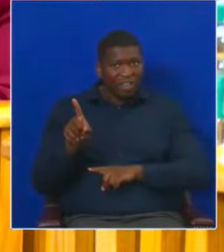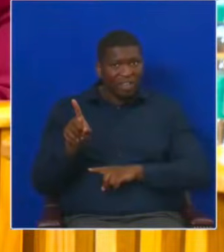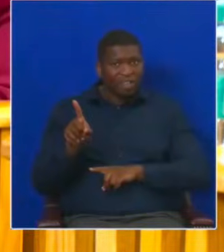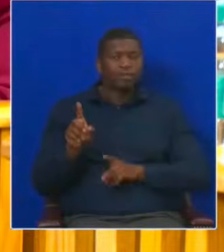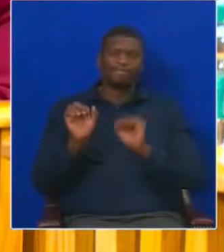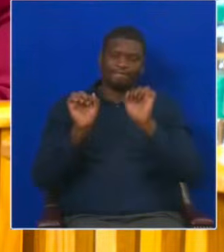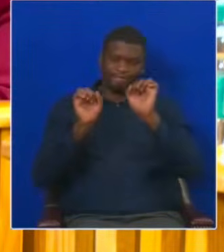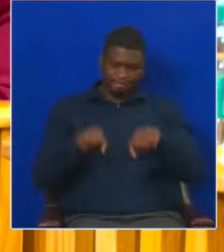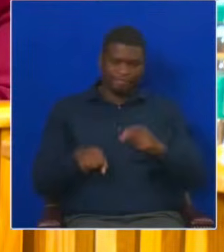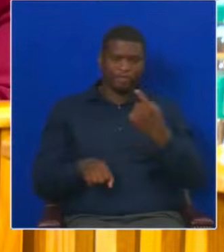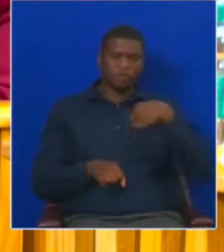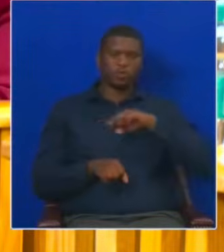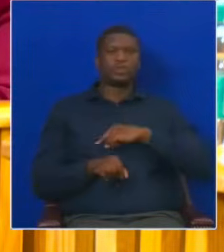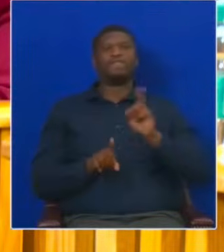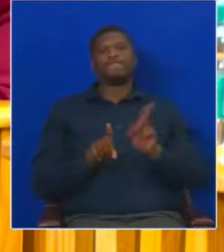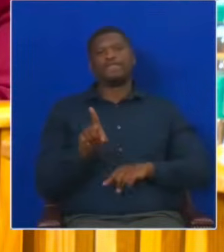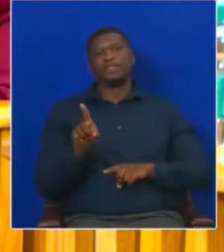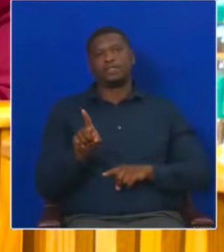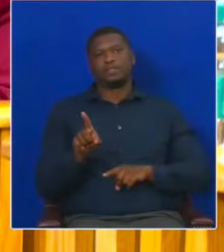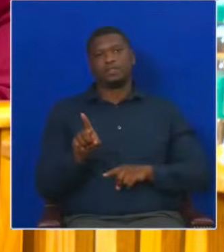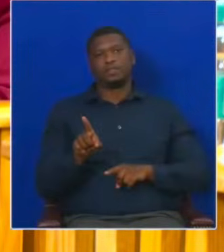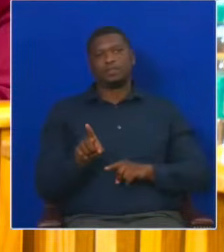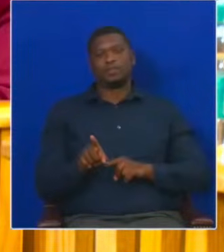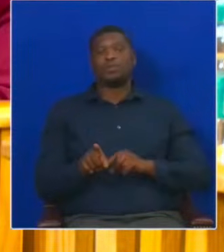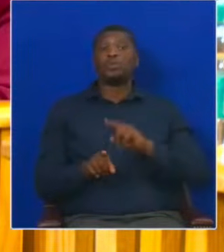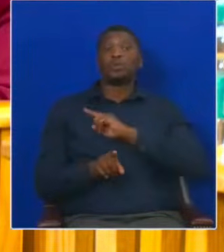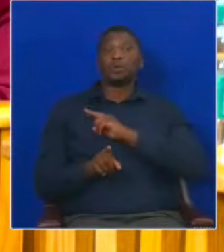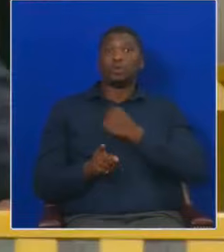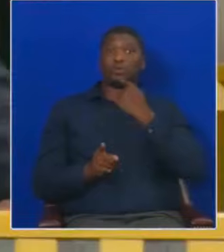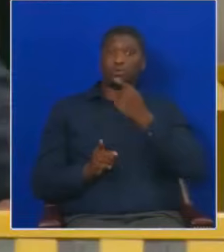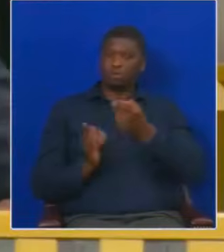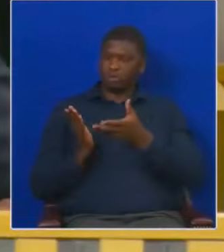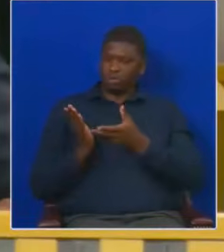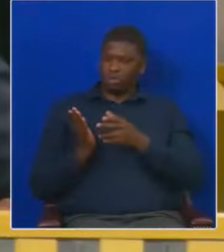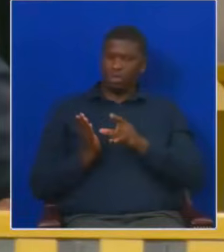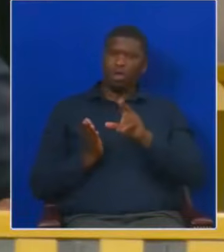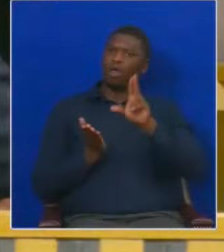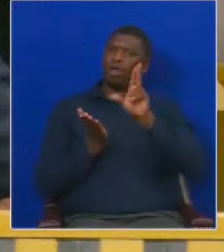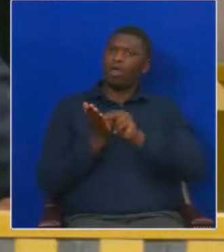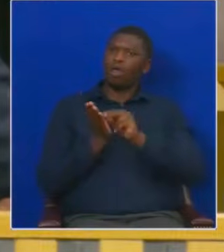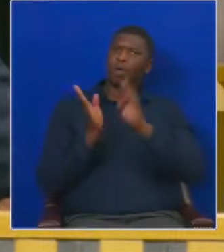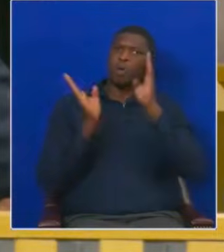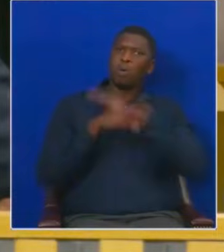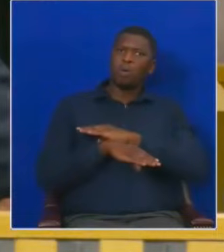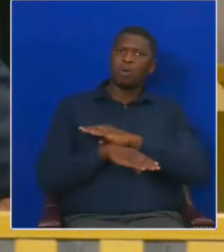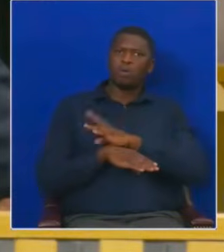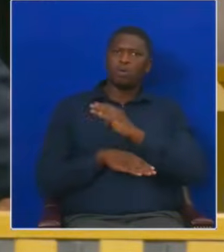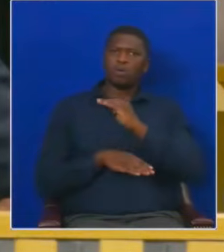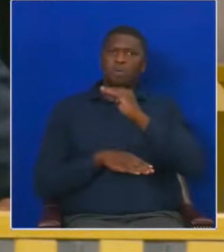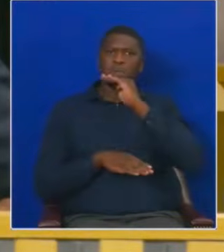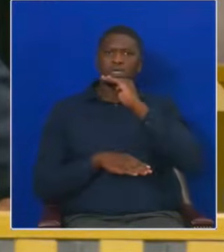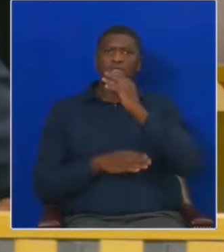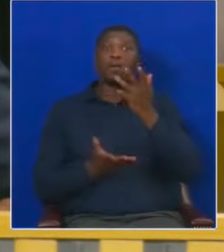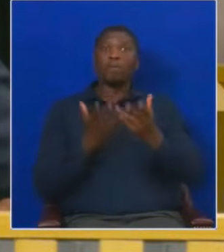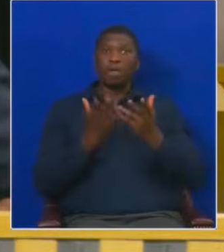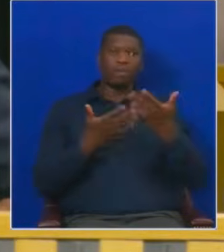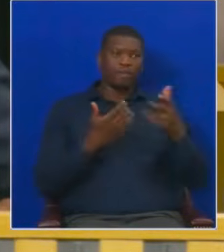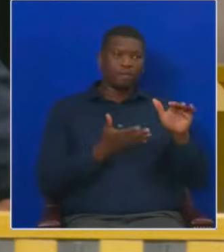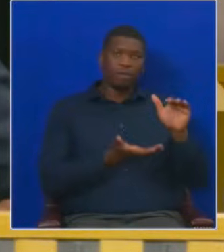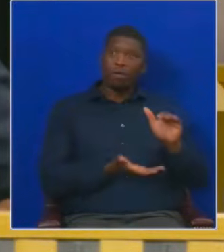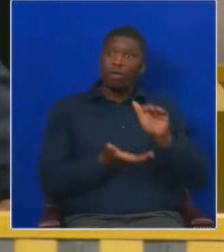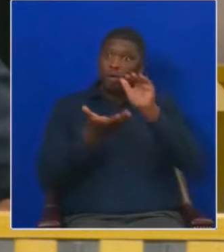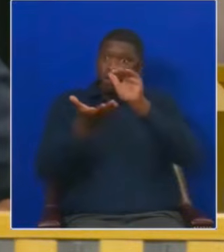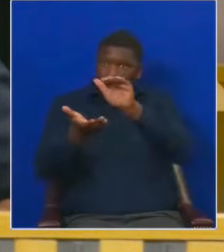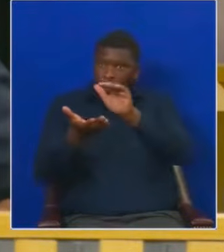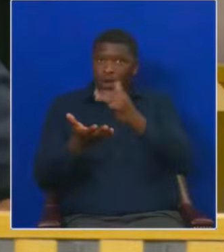because when you say they were not downloaded, it suggests that they were taken there to be downloaded, but